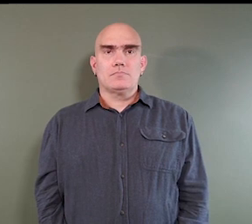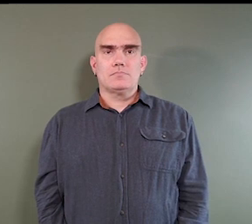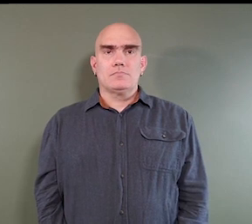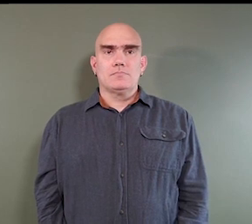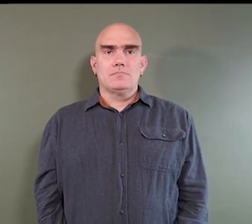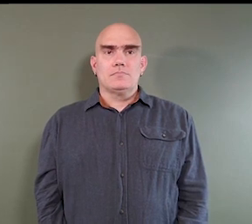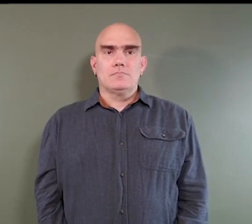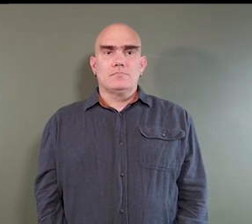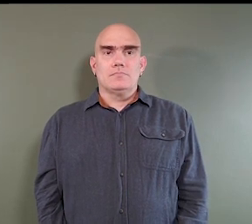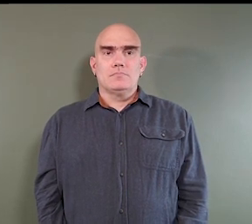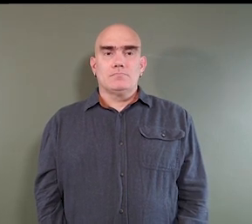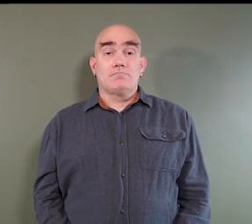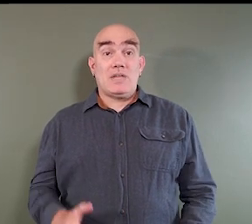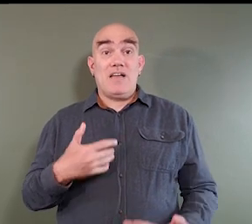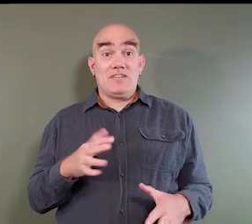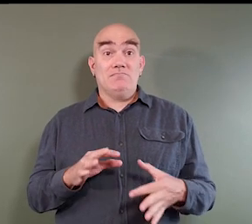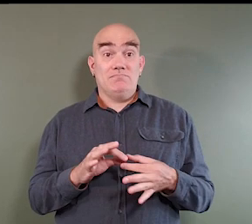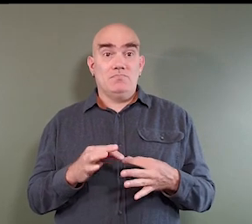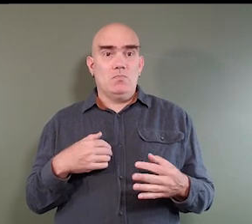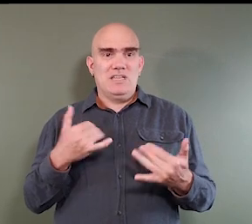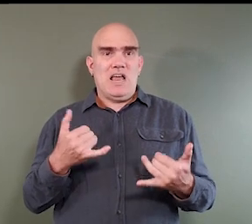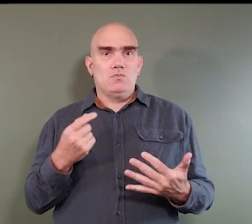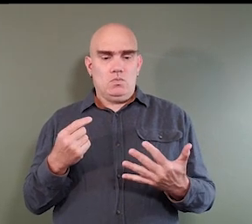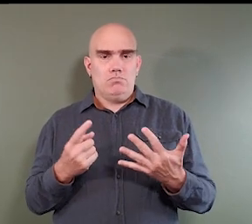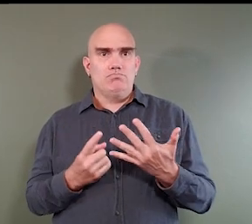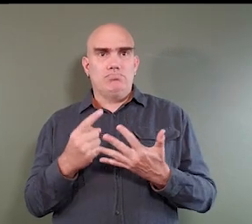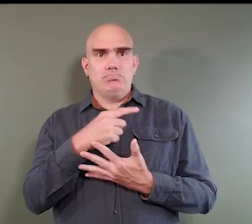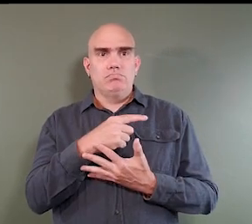Like I said, we're gonna work our way back